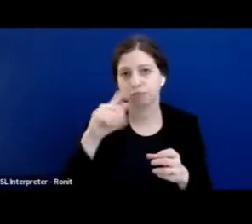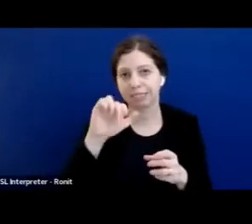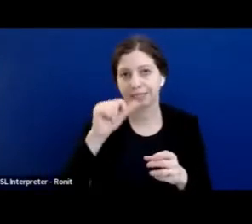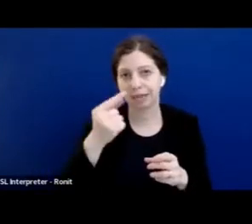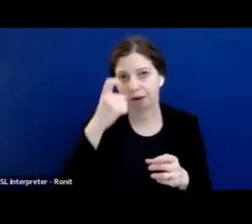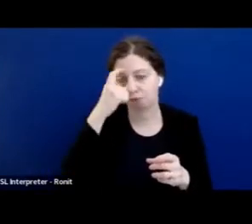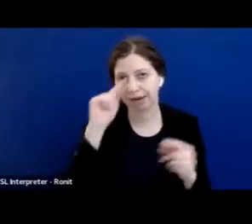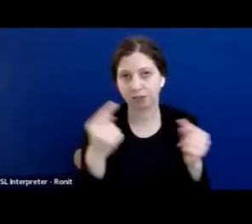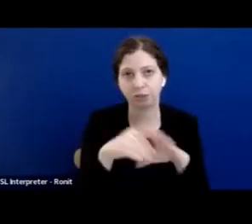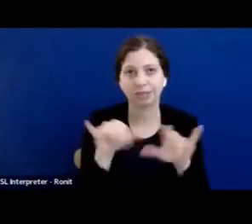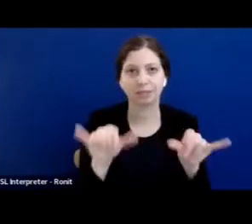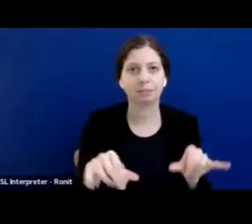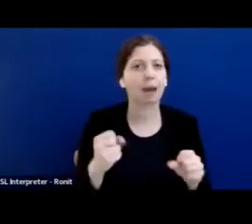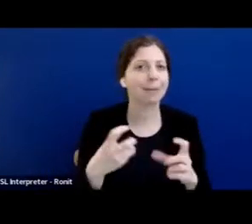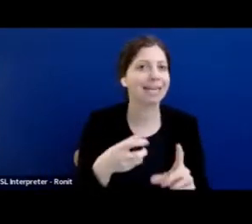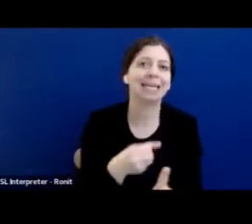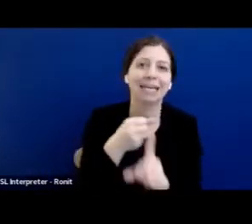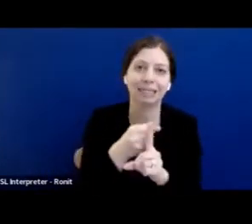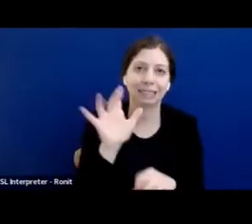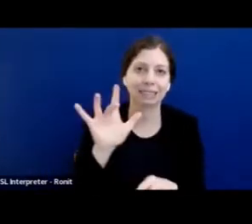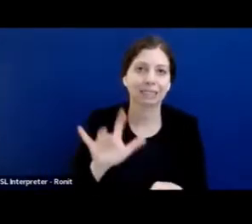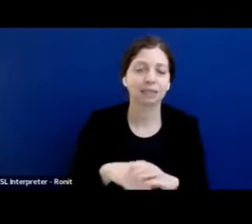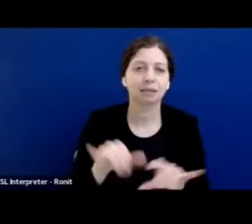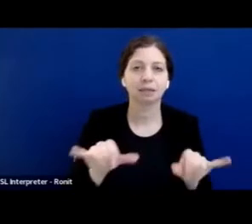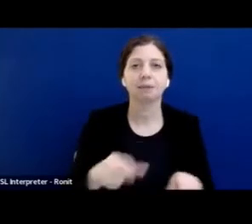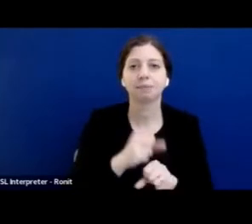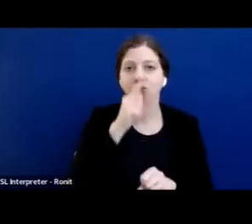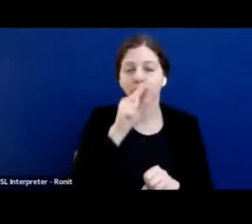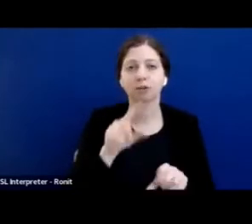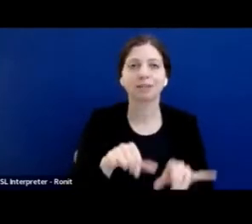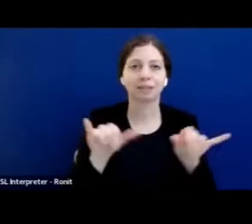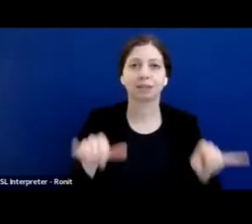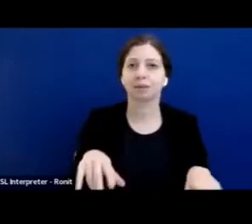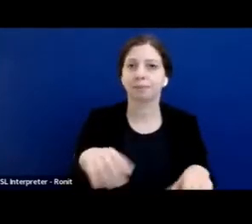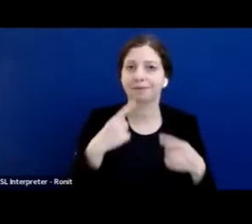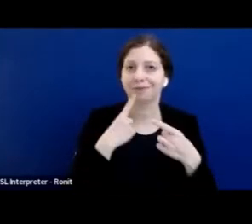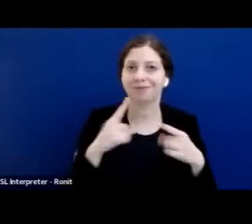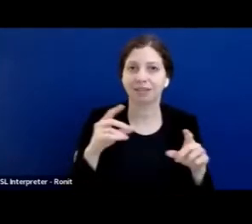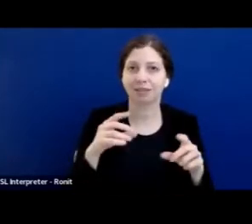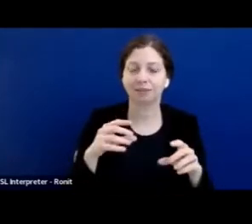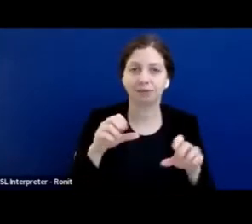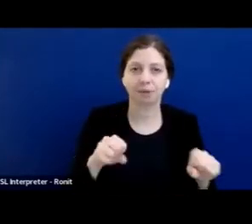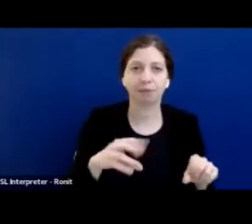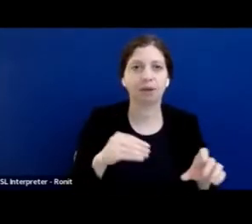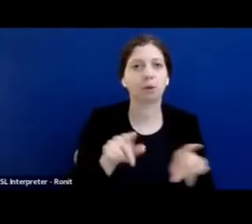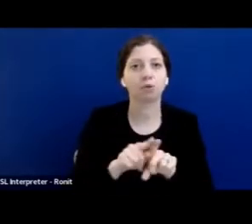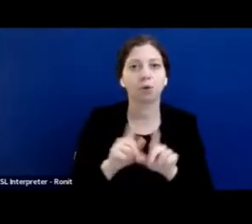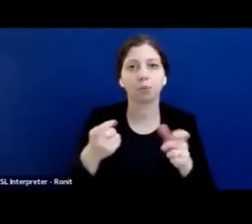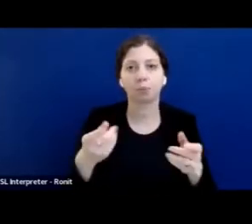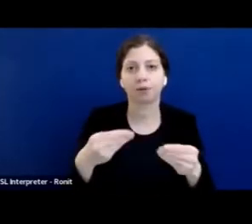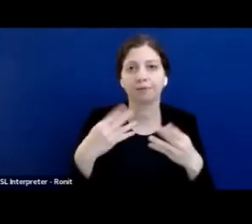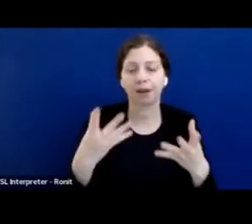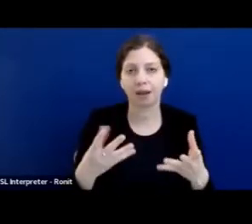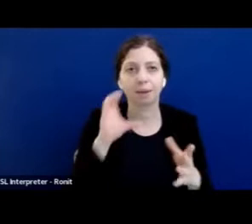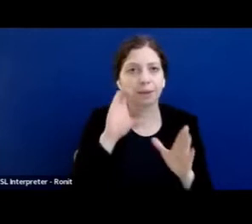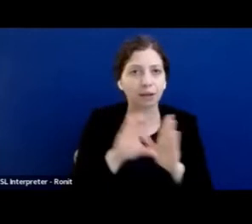they received. This will help us make sure that the system is being as effective as possible, as well as giving us a picture of the information sought